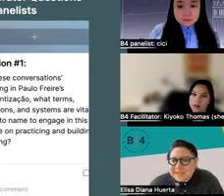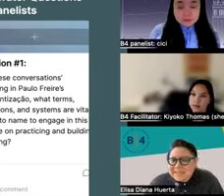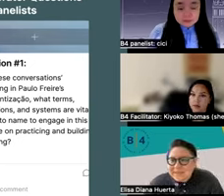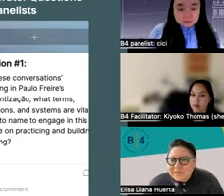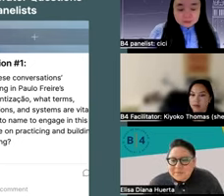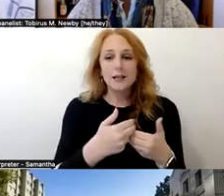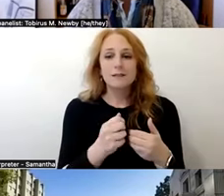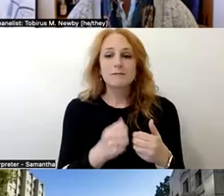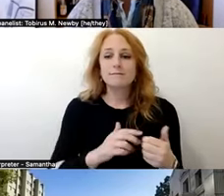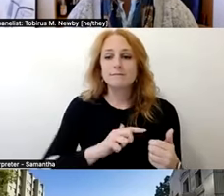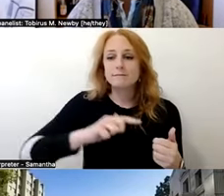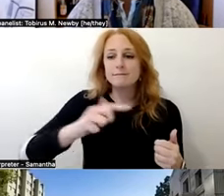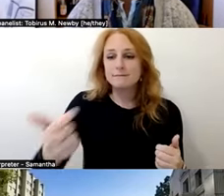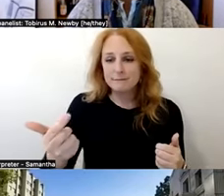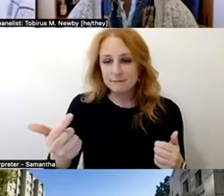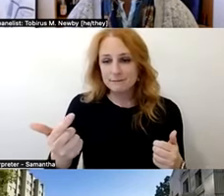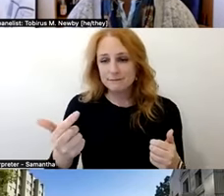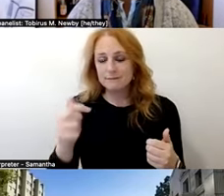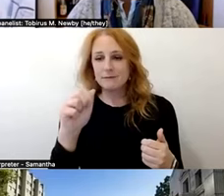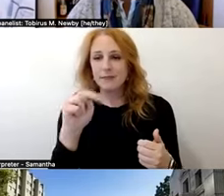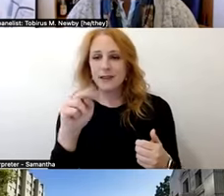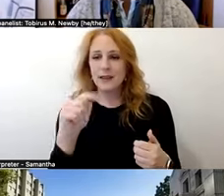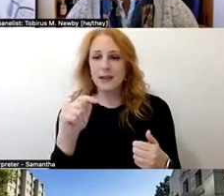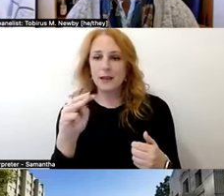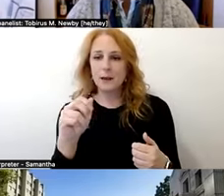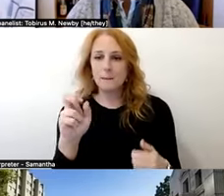gonna pass the mic over to Atman.